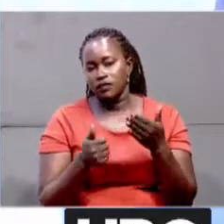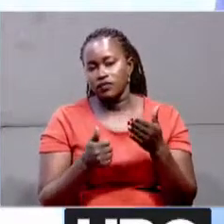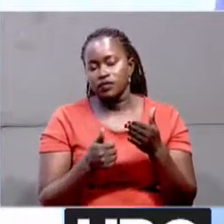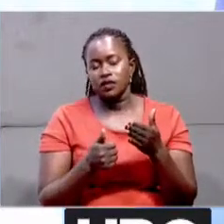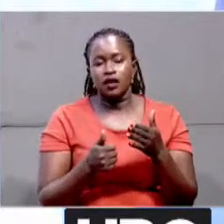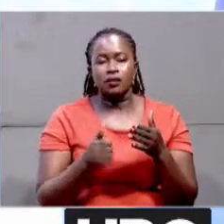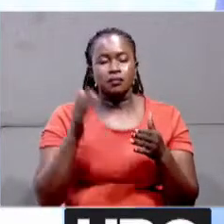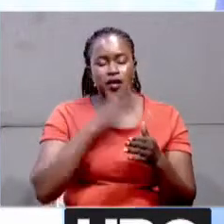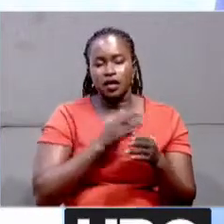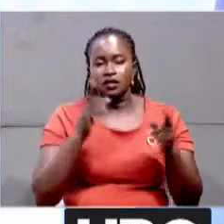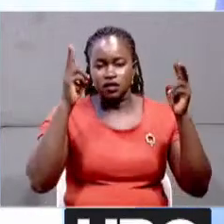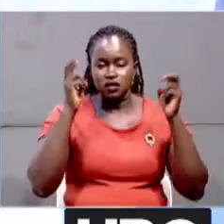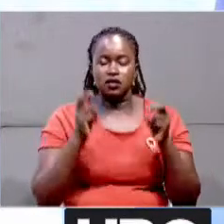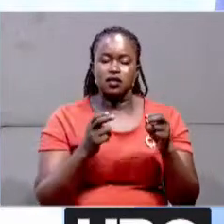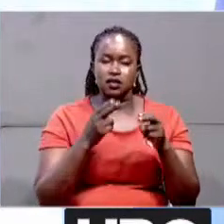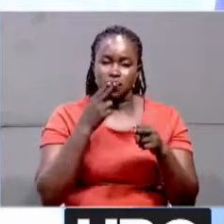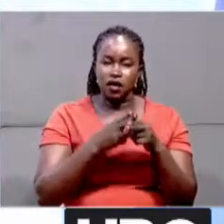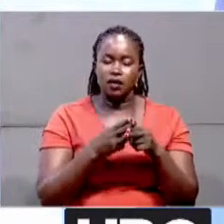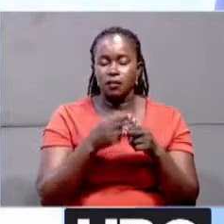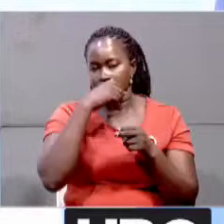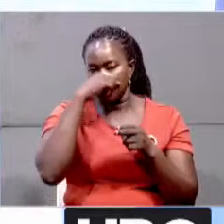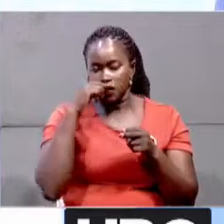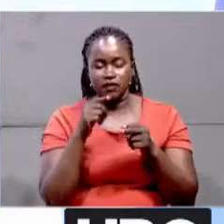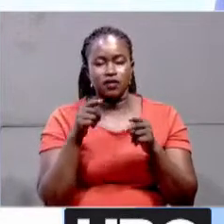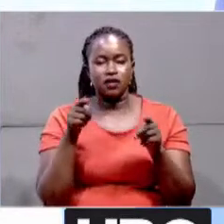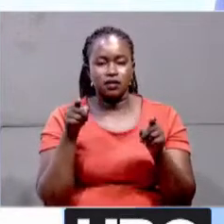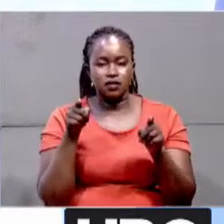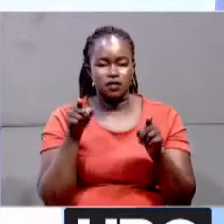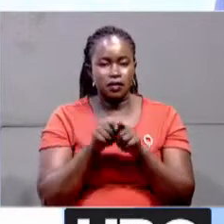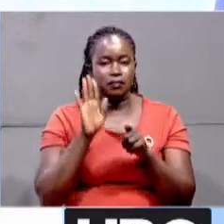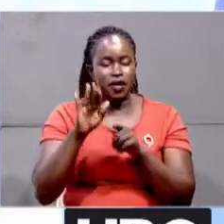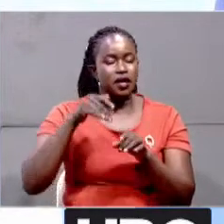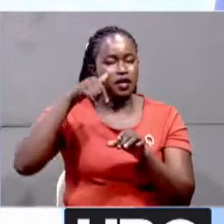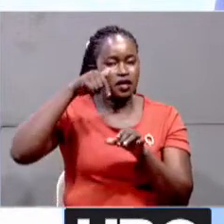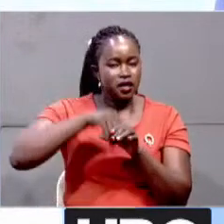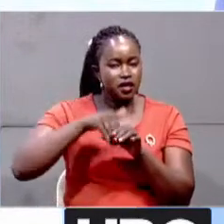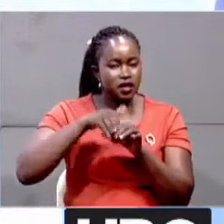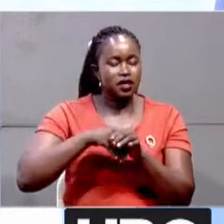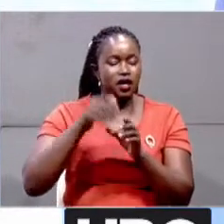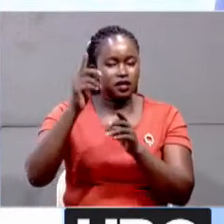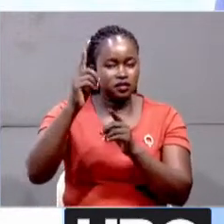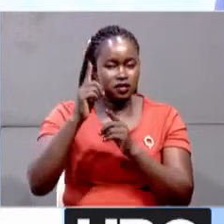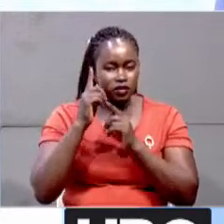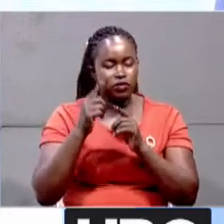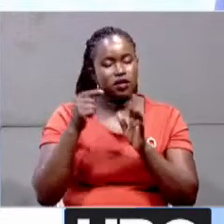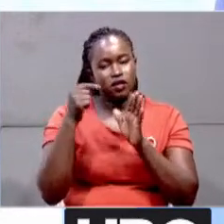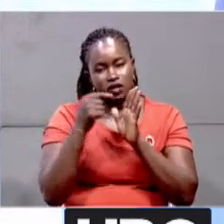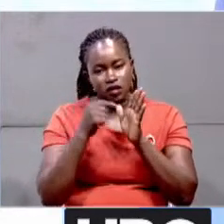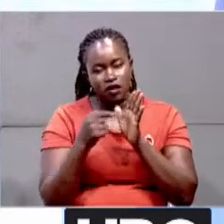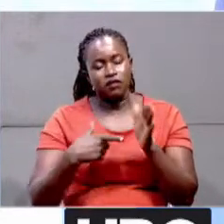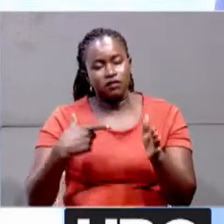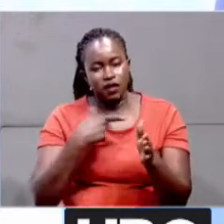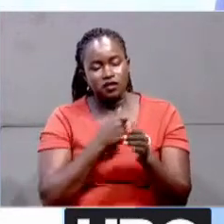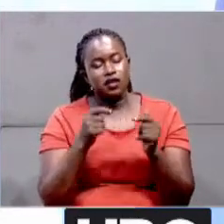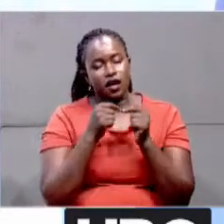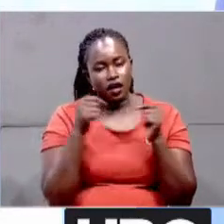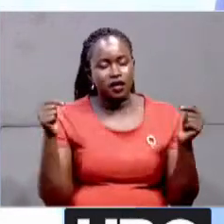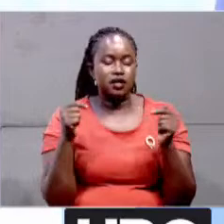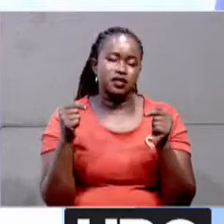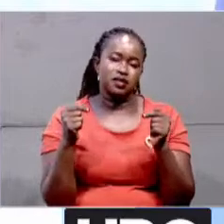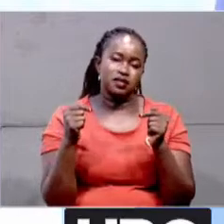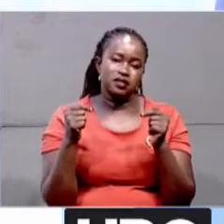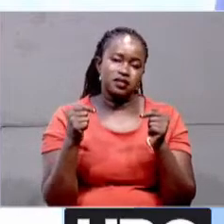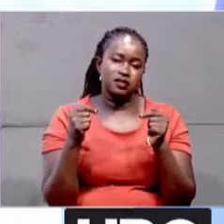defamatory headline titled Museveni and his inner security details vaccinated against COVID-19 using China's